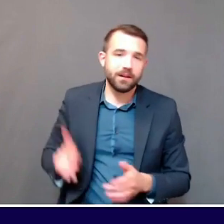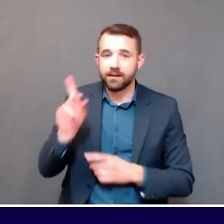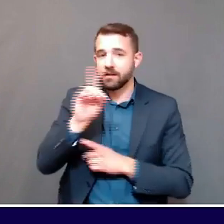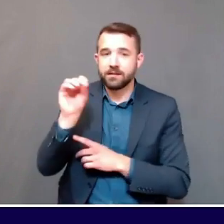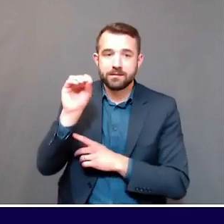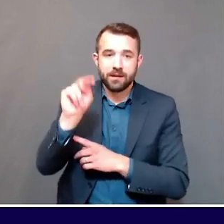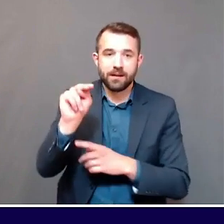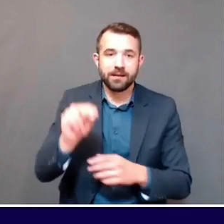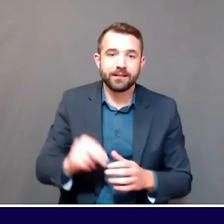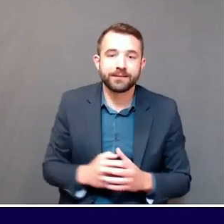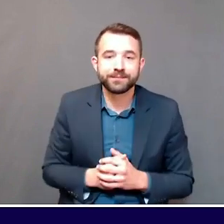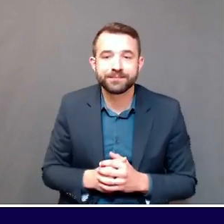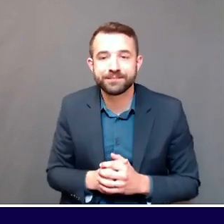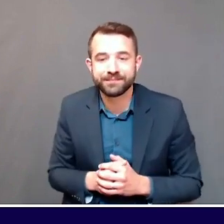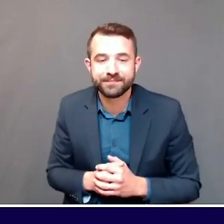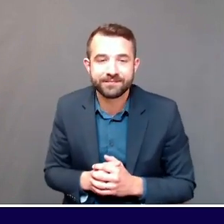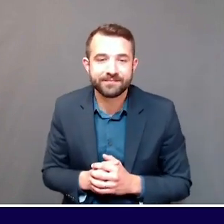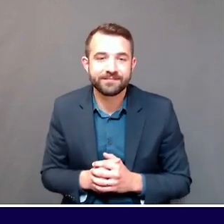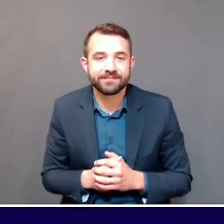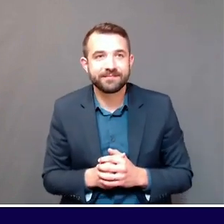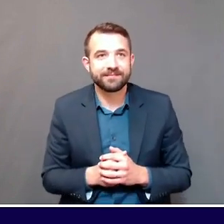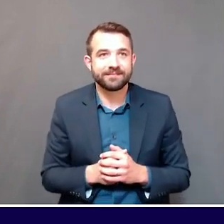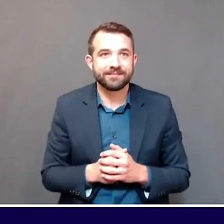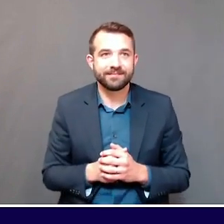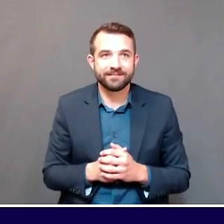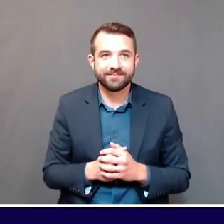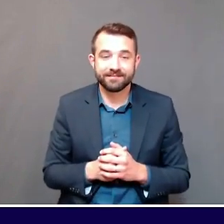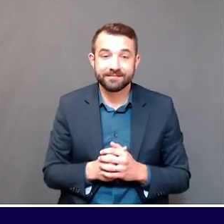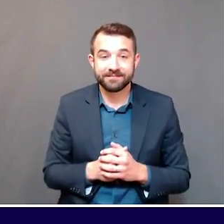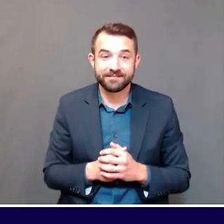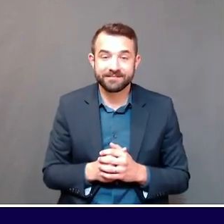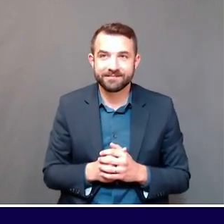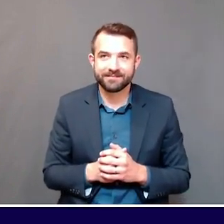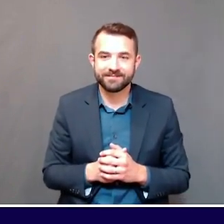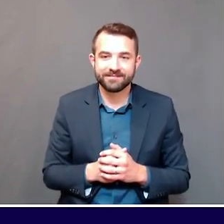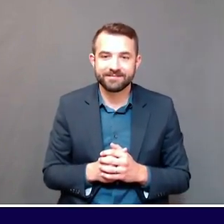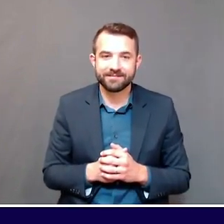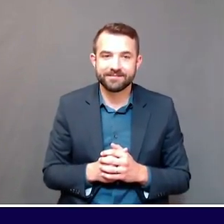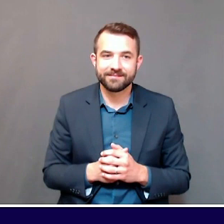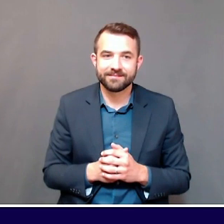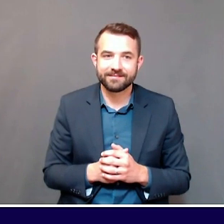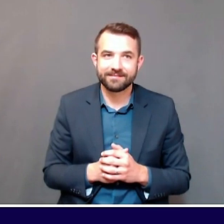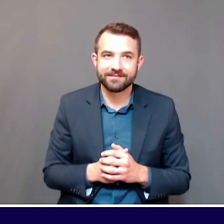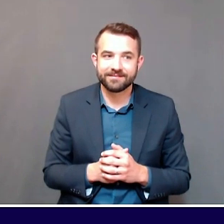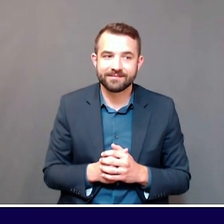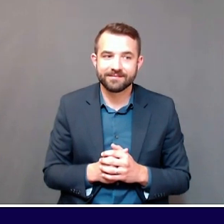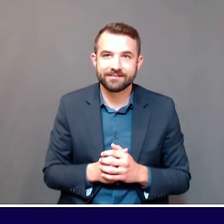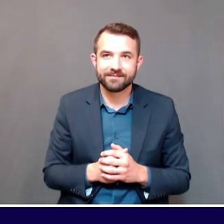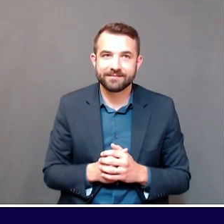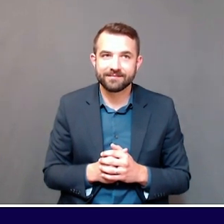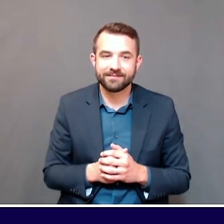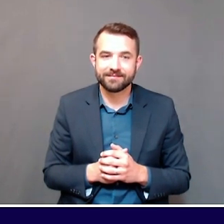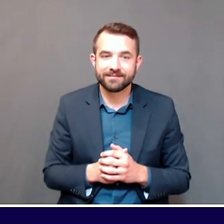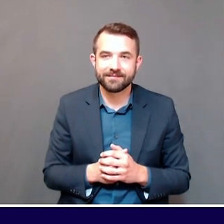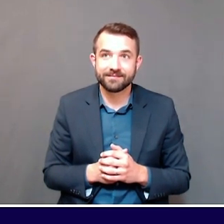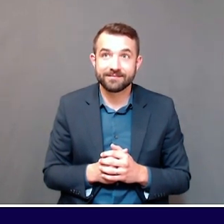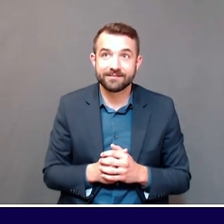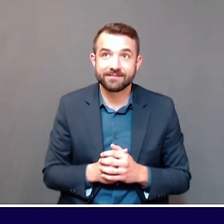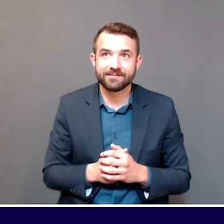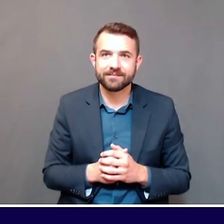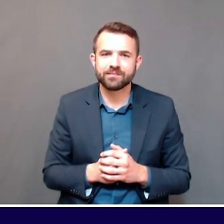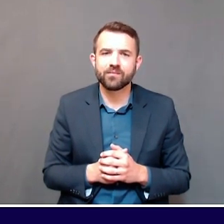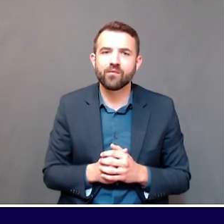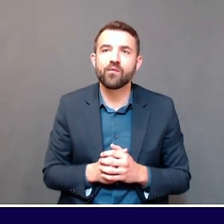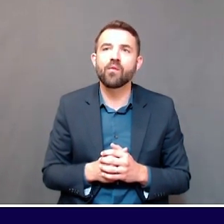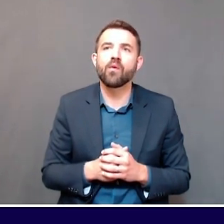Thank you very much, Dr. Shah. Good afternoon. You're reaching on these. A question